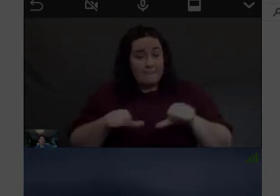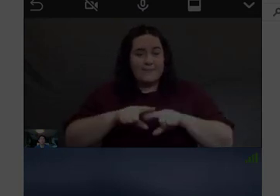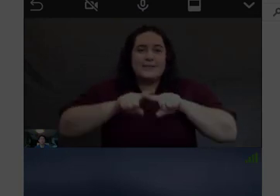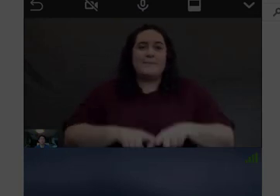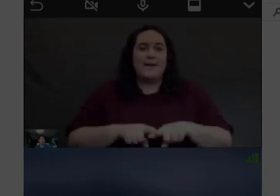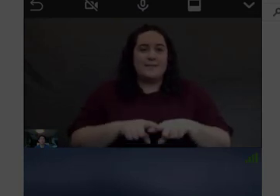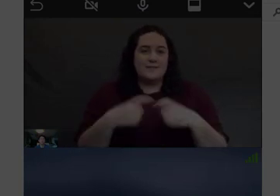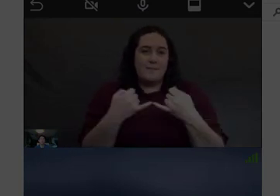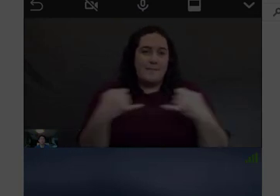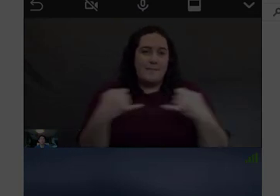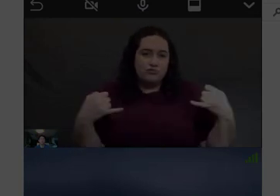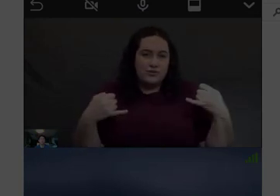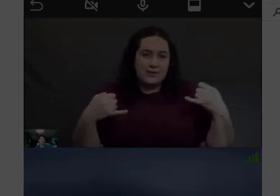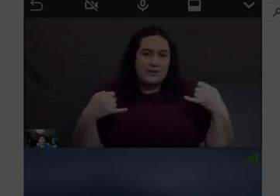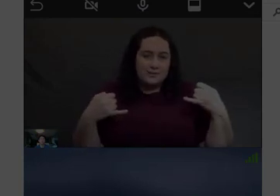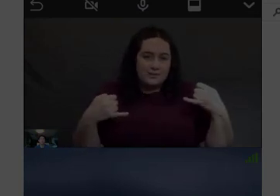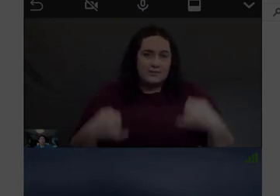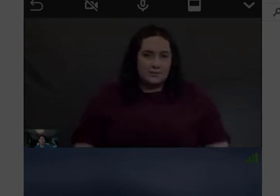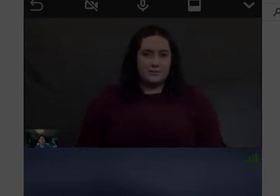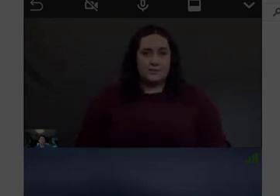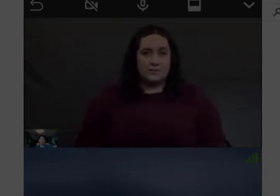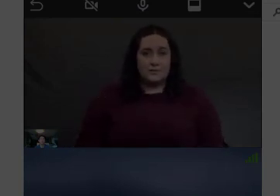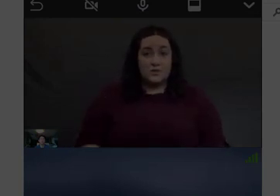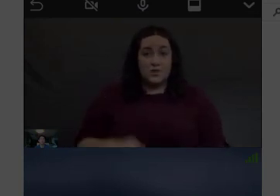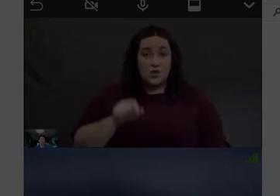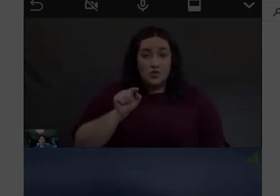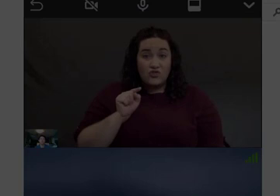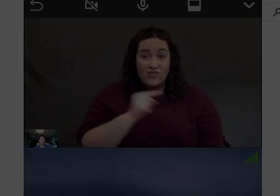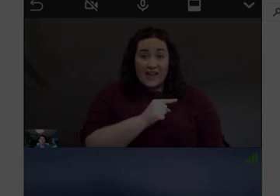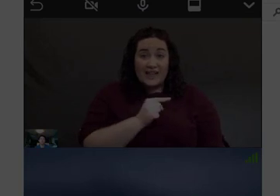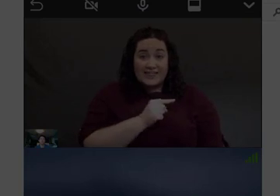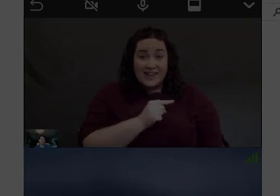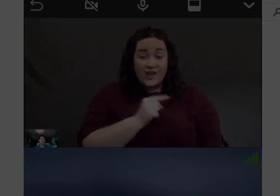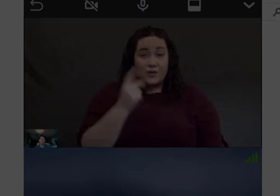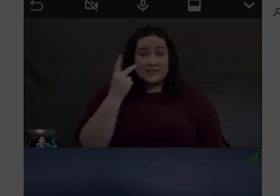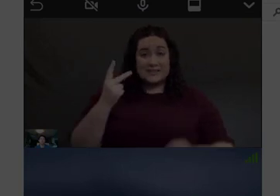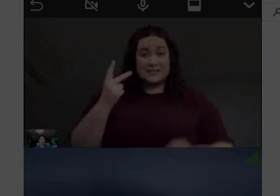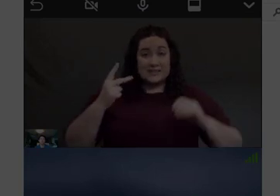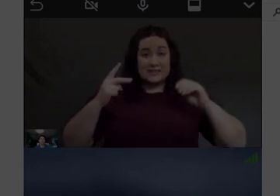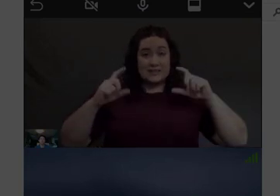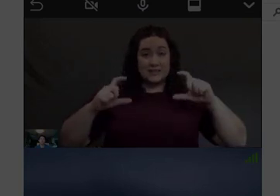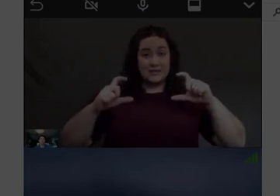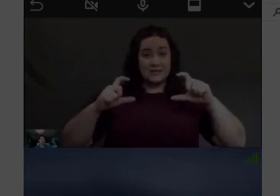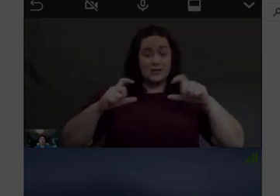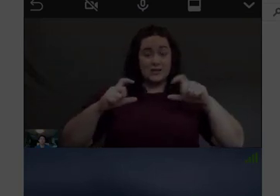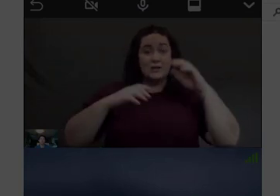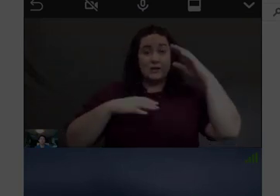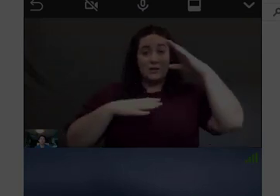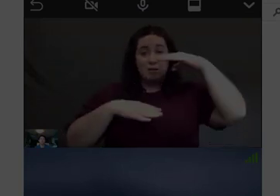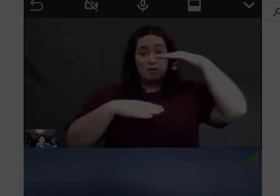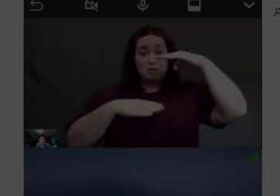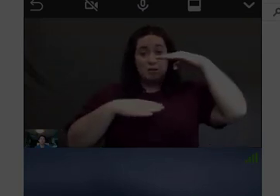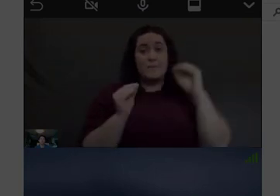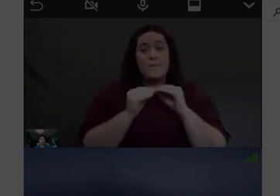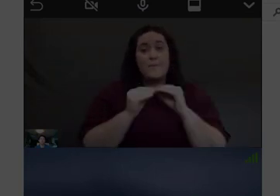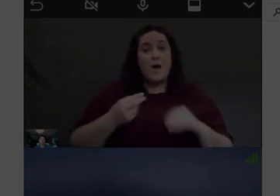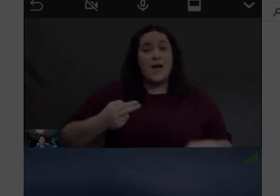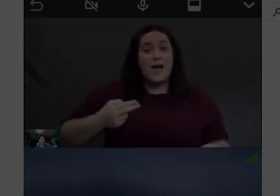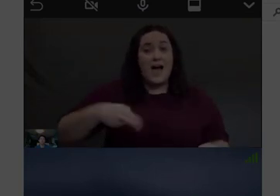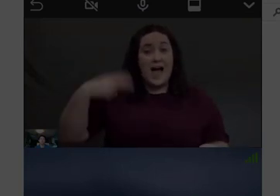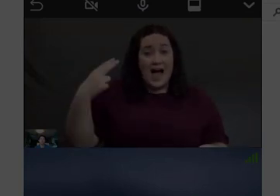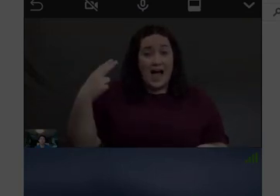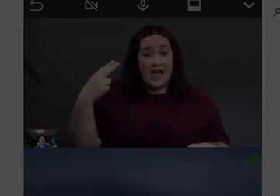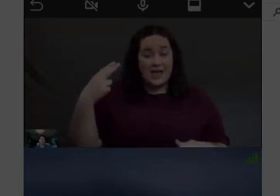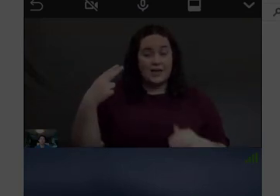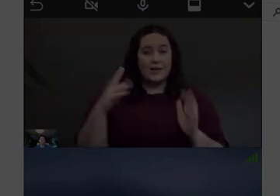where the surface temperature is higher than the temperature of the fluid. And over here we see a constant heat flux.